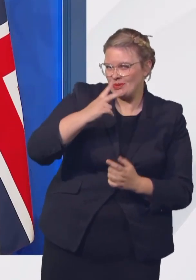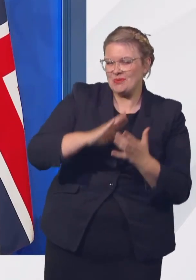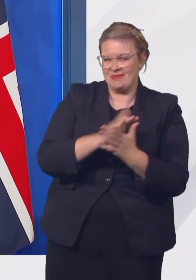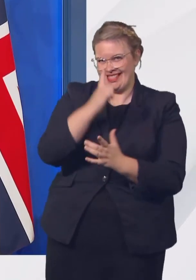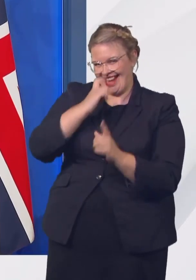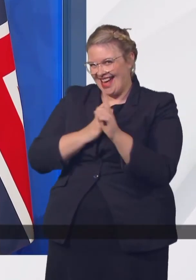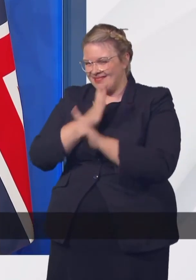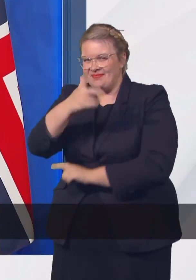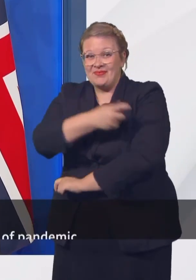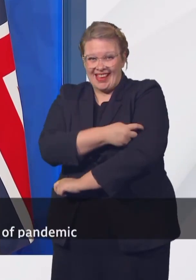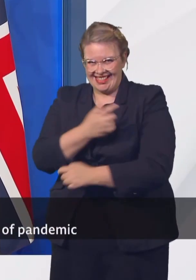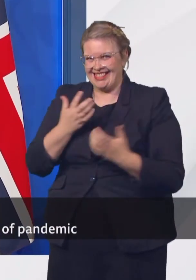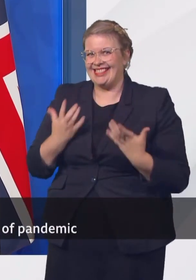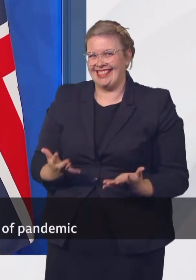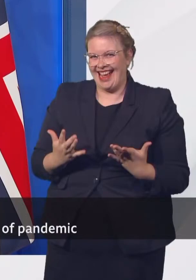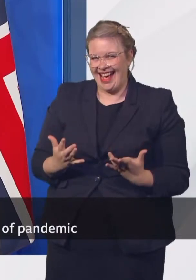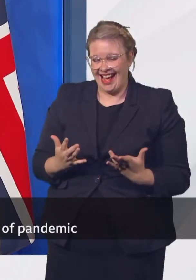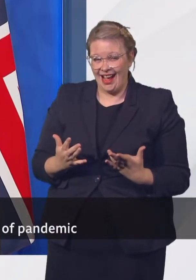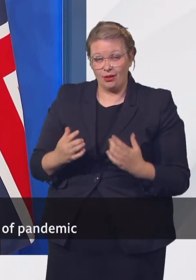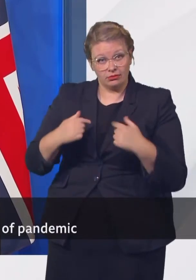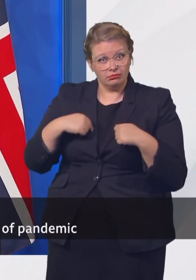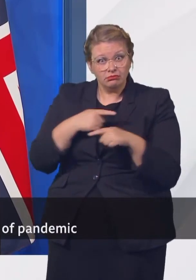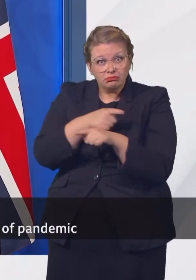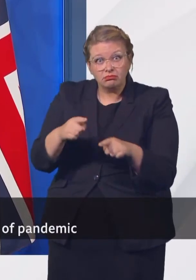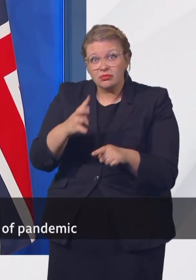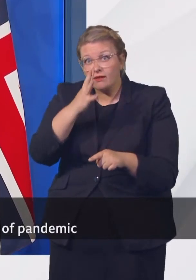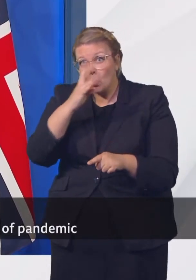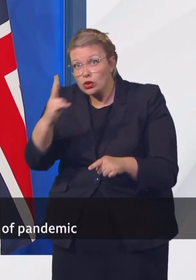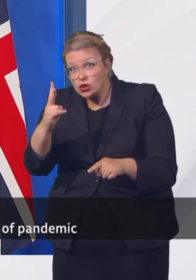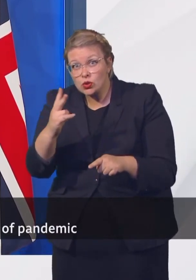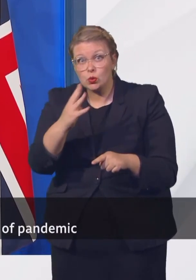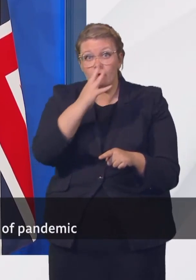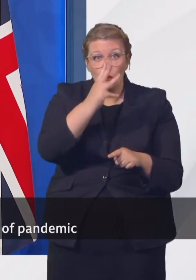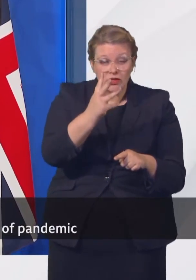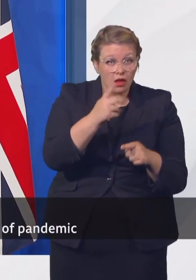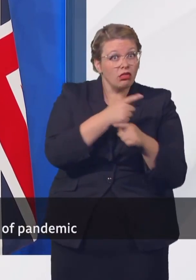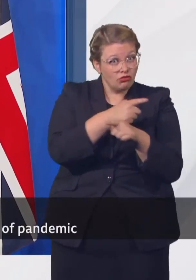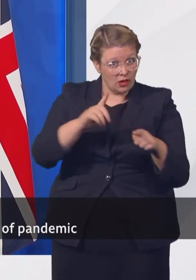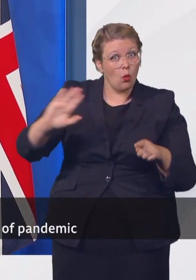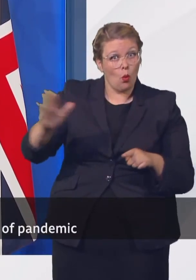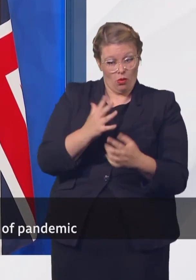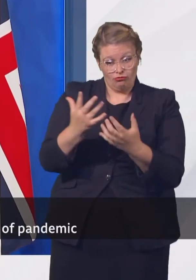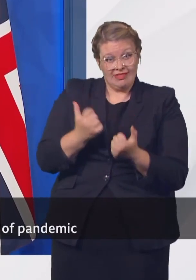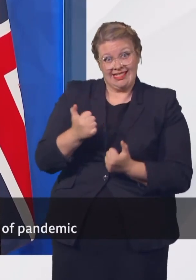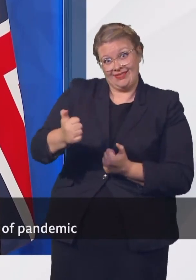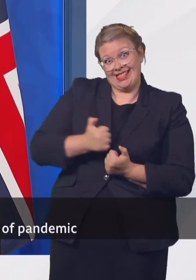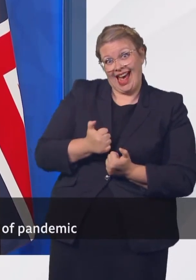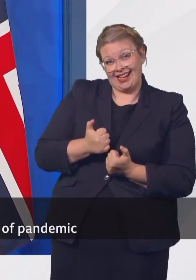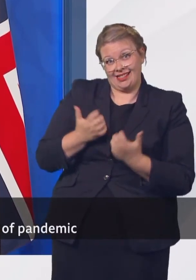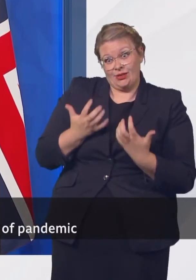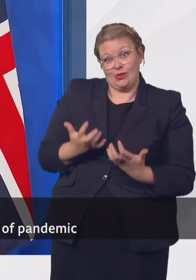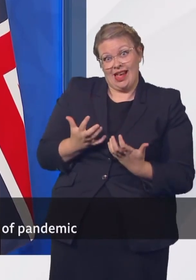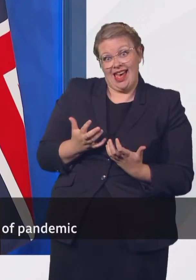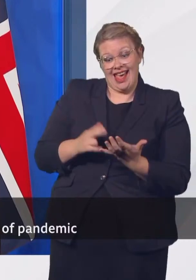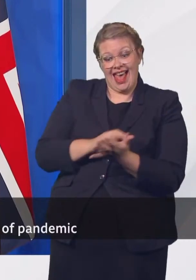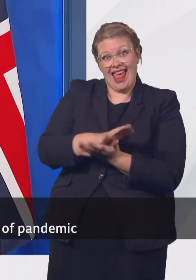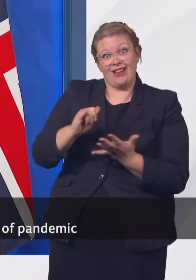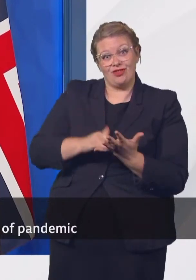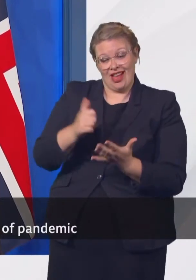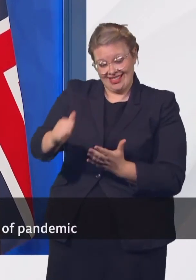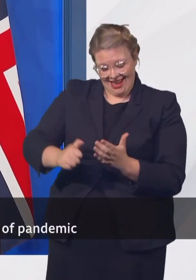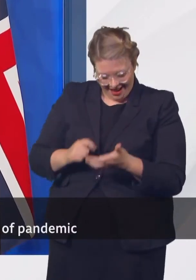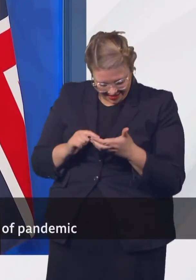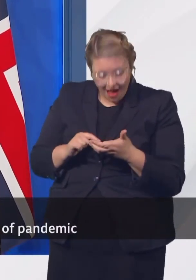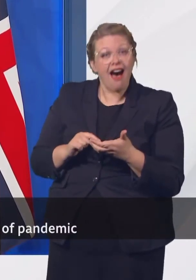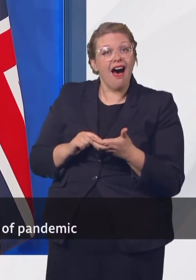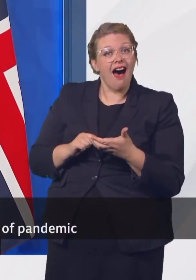Just like every other 42-year-old and 43-year-old, I got a text from the NHS yesterday. I went online, I booked it